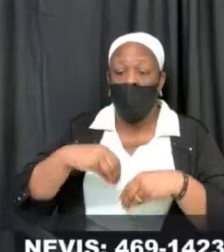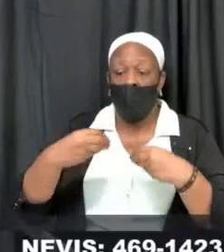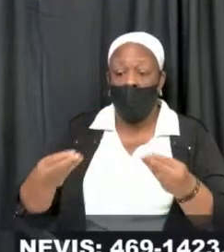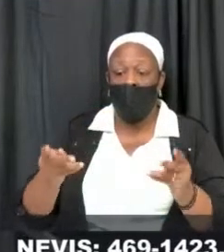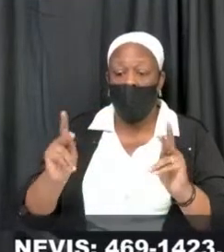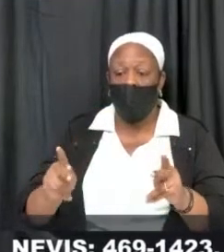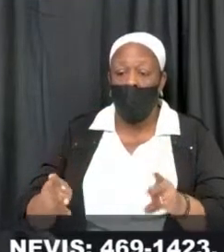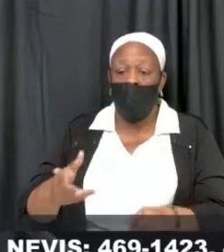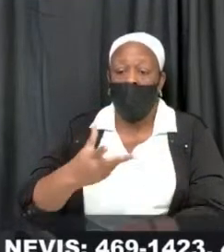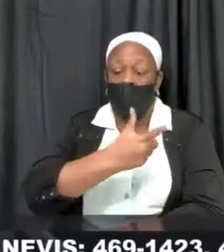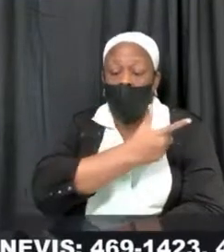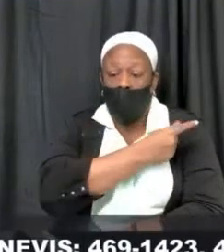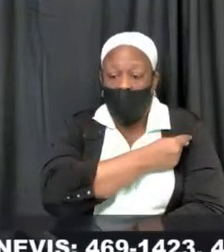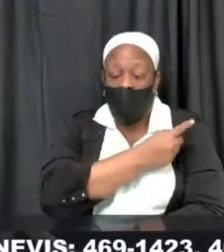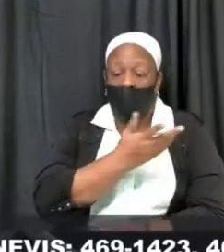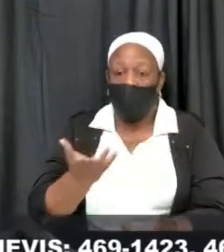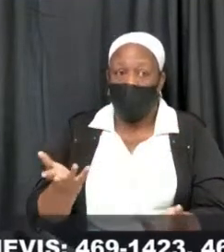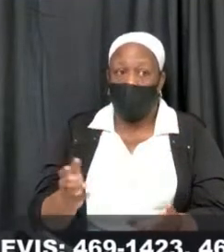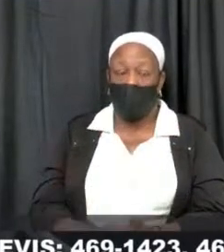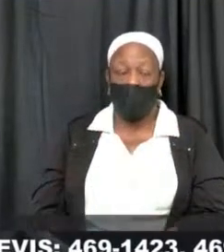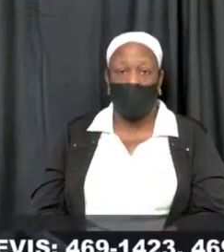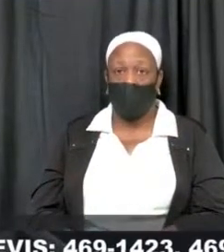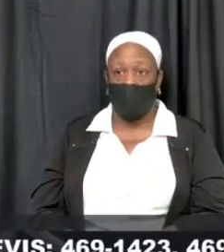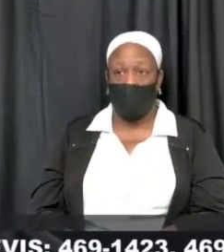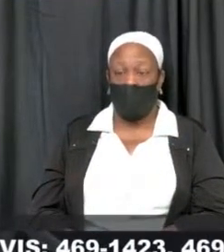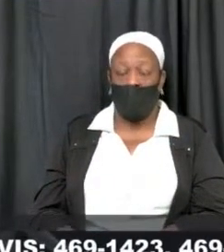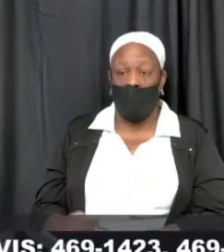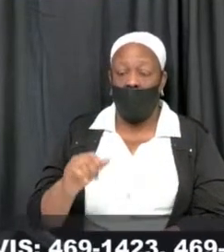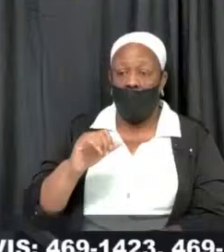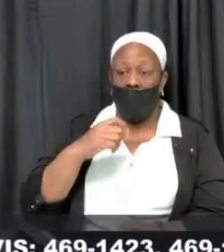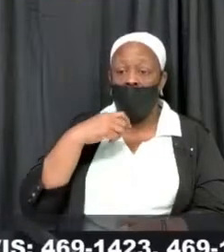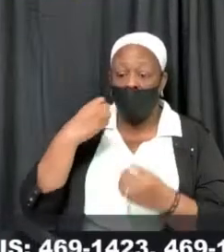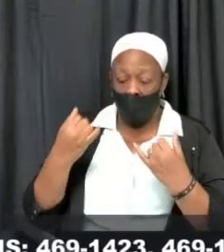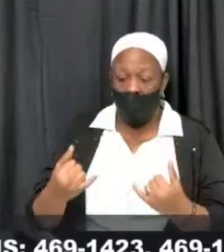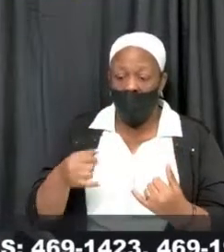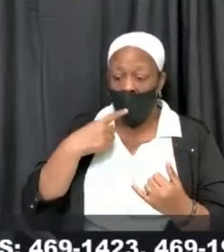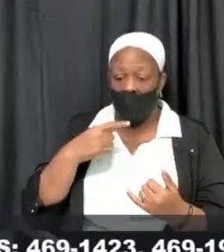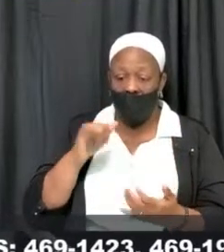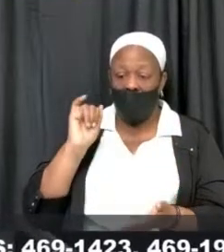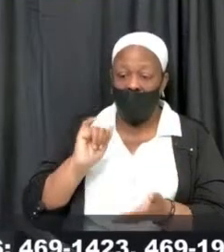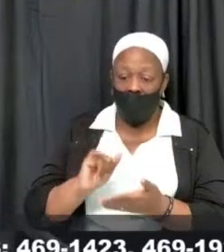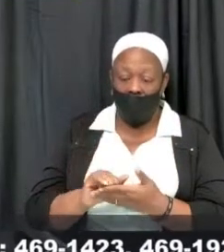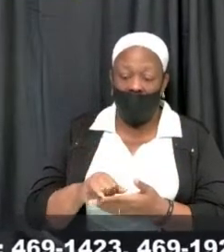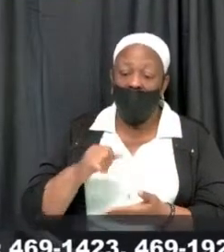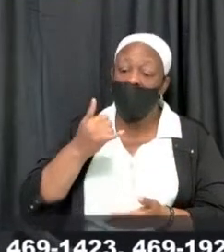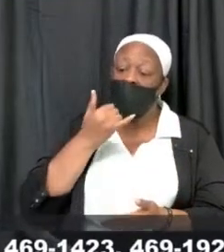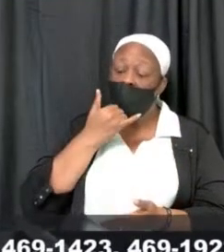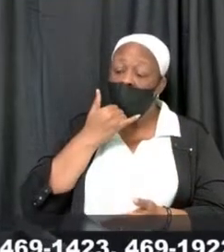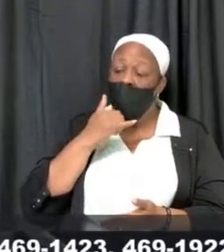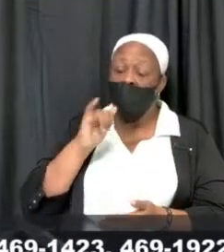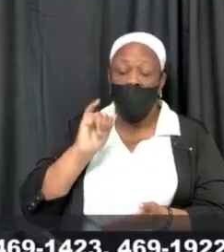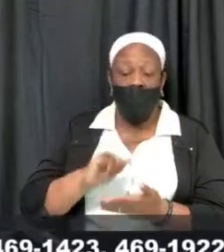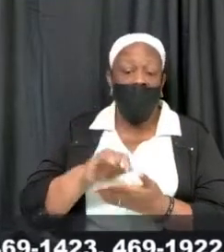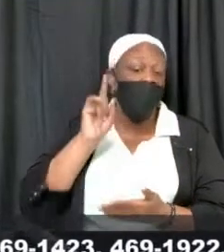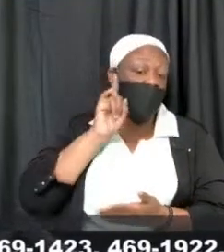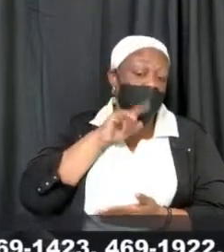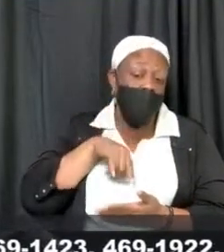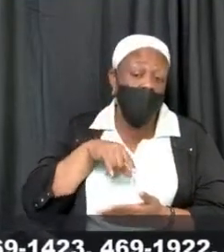The peaceinspace.org tribunal, the